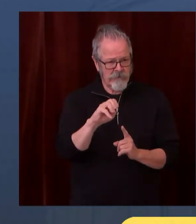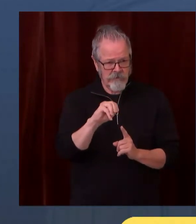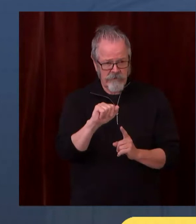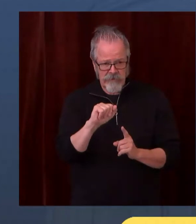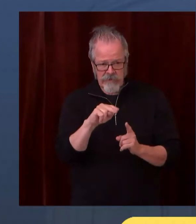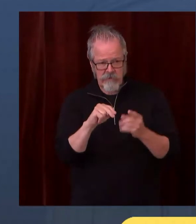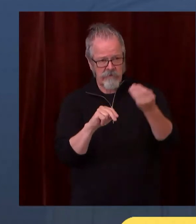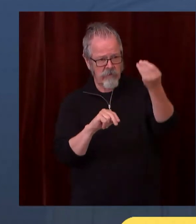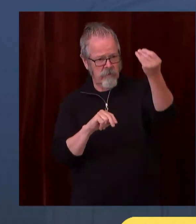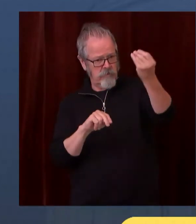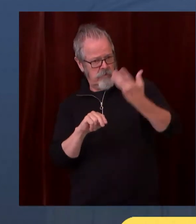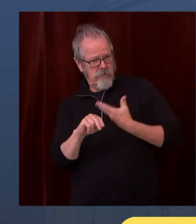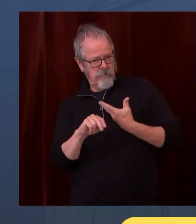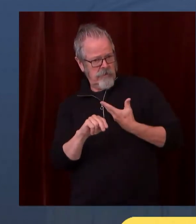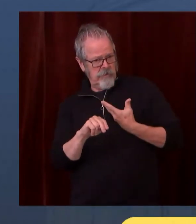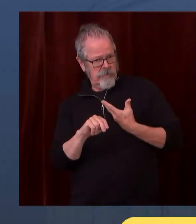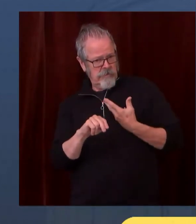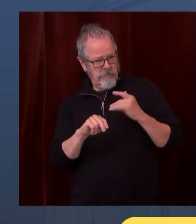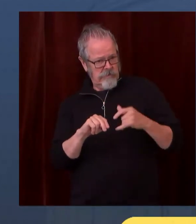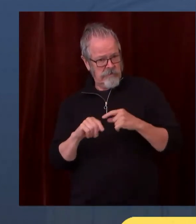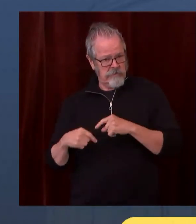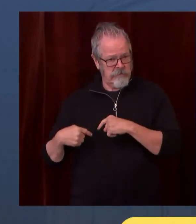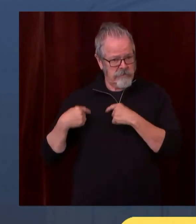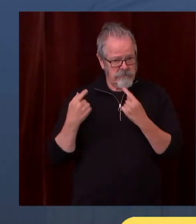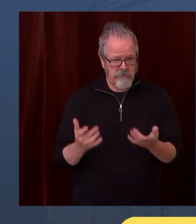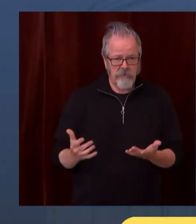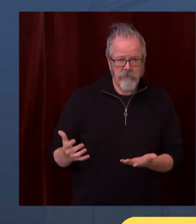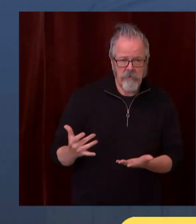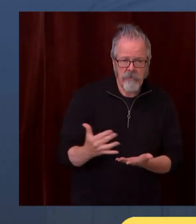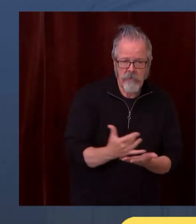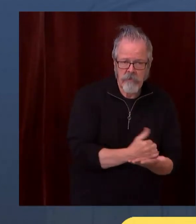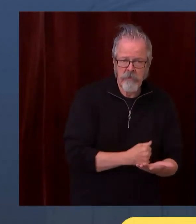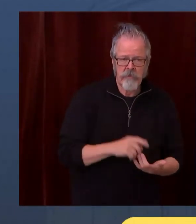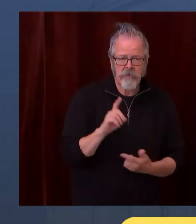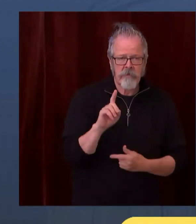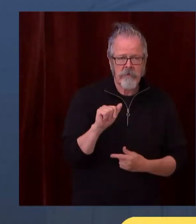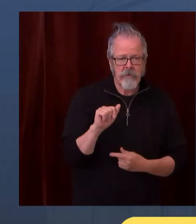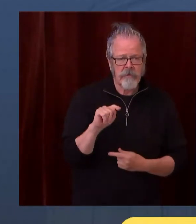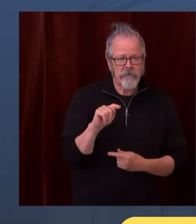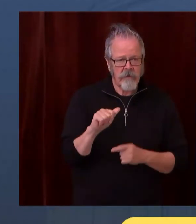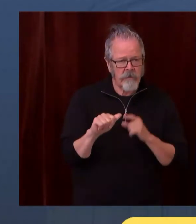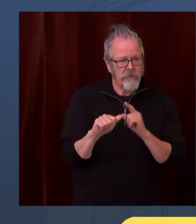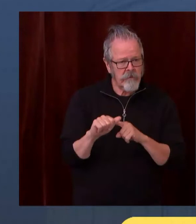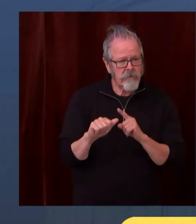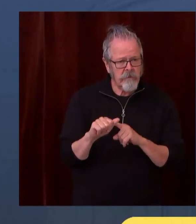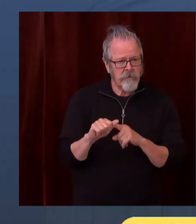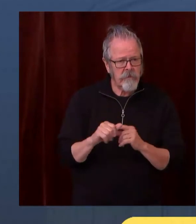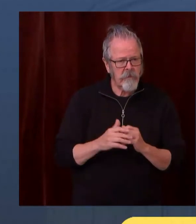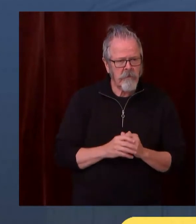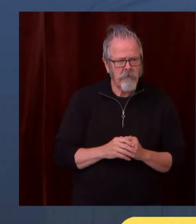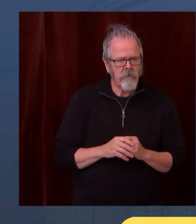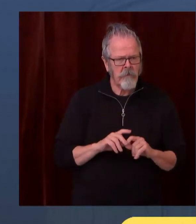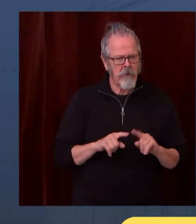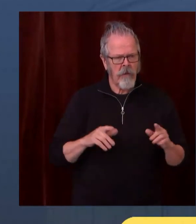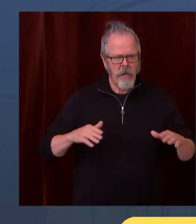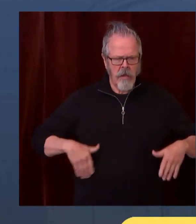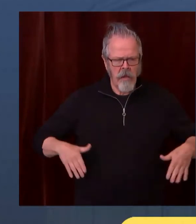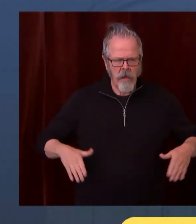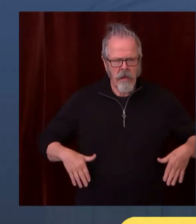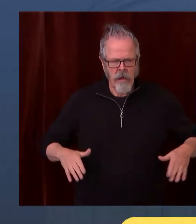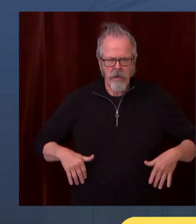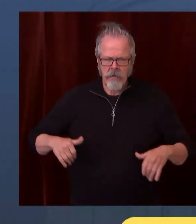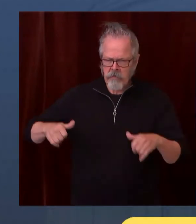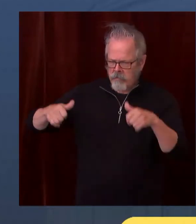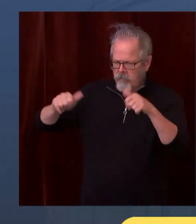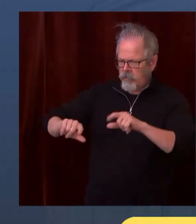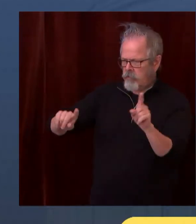not going to post that data, why not just remove those tabs from the dashboard? Why let the public